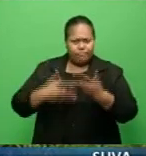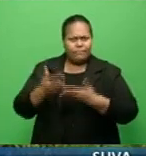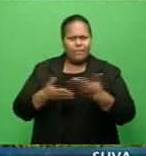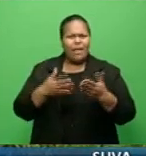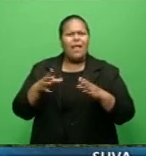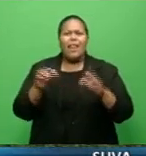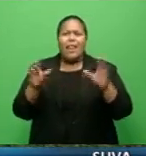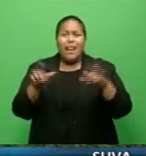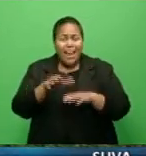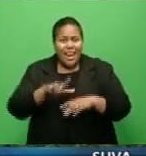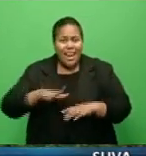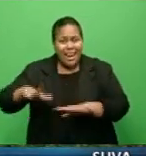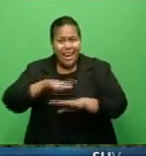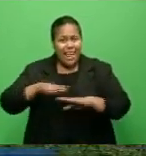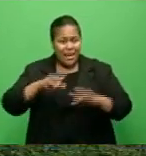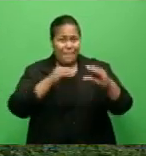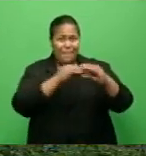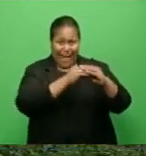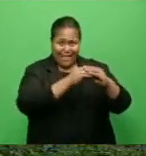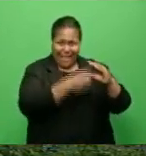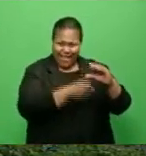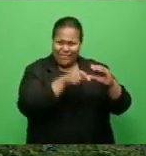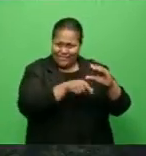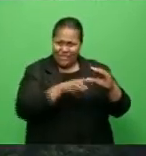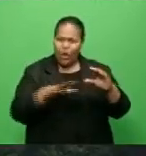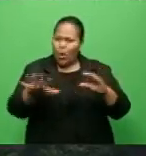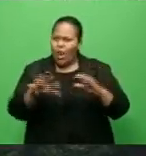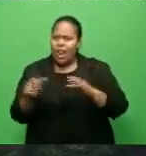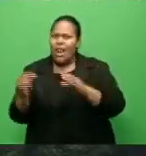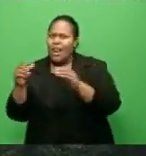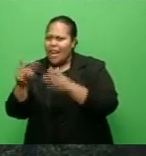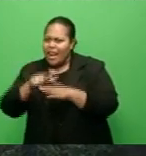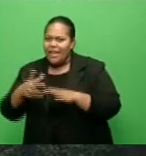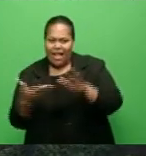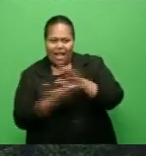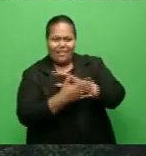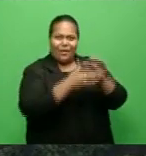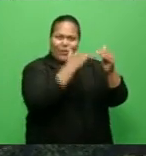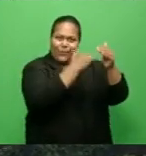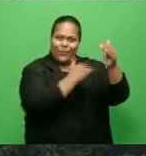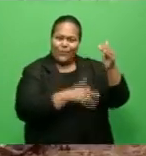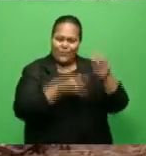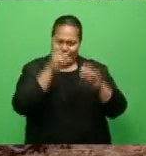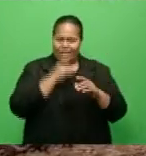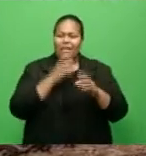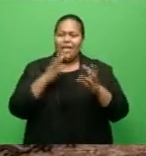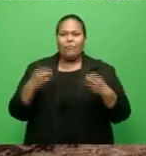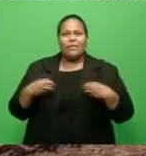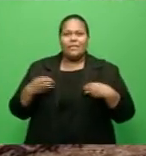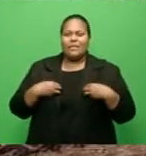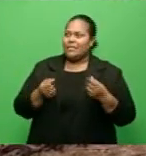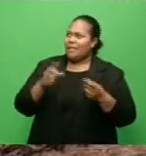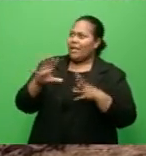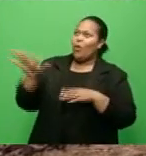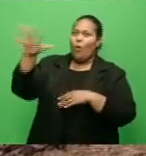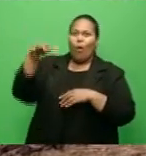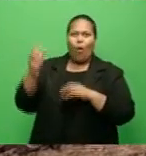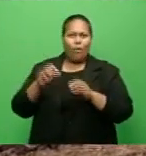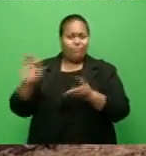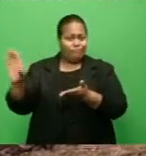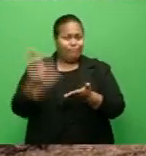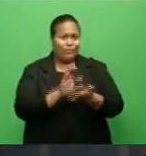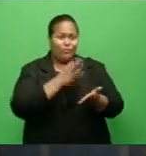best utilize idle land under terms and conditions which are attractive to both the landowners and the tenants, and is not